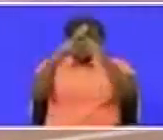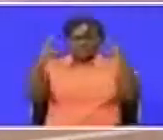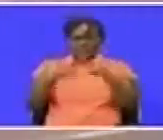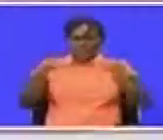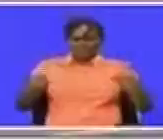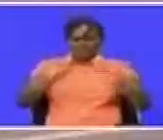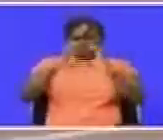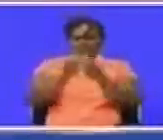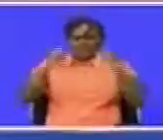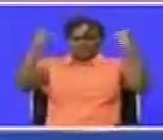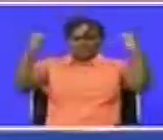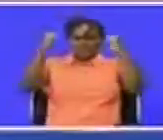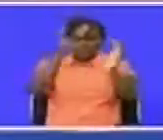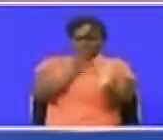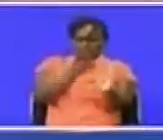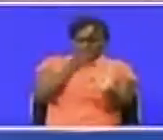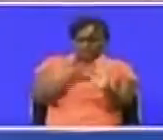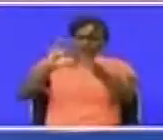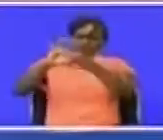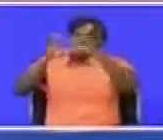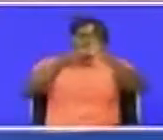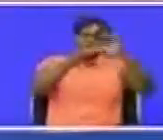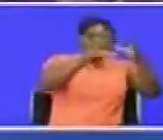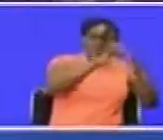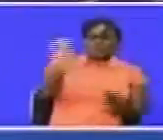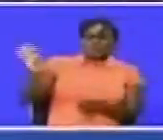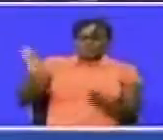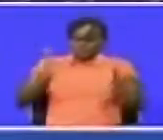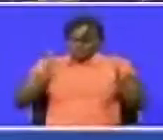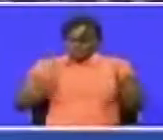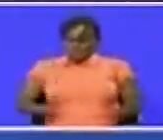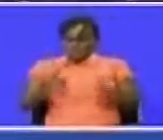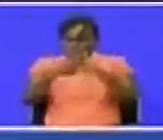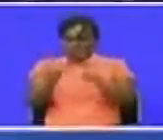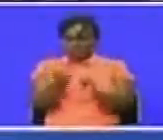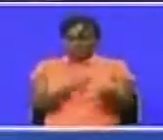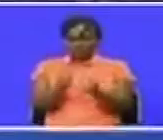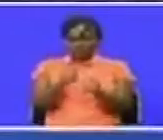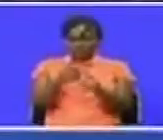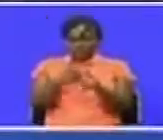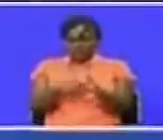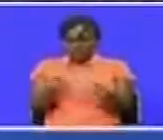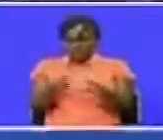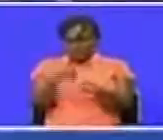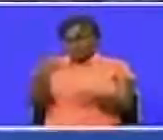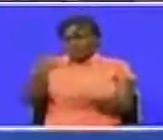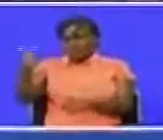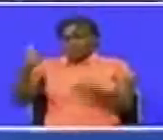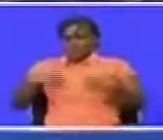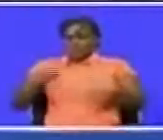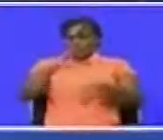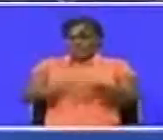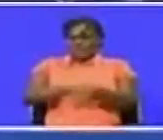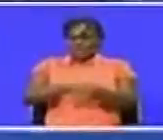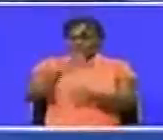champions participating. Olympic bronze medalist Thomas Longosiwa shrugged off competition from Cornelius Kangogo and Peter Imase to claim